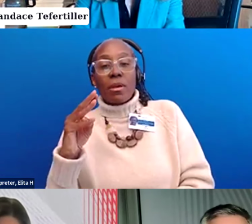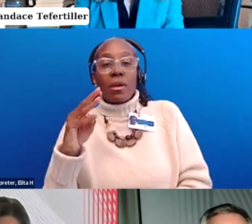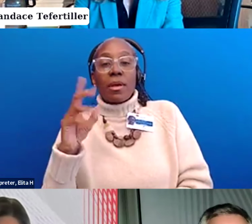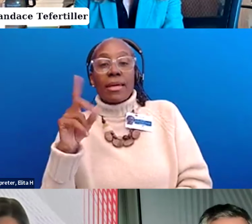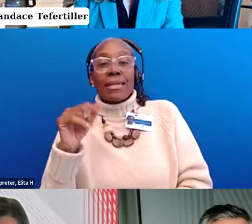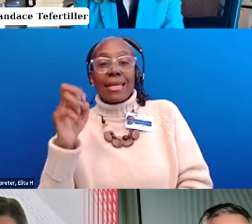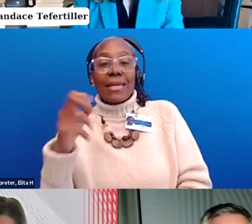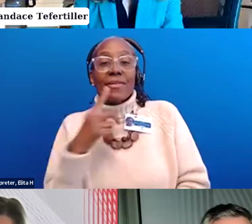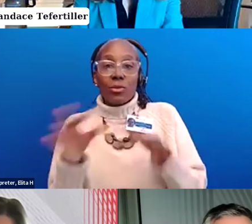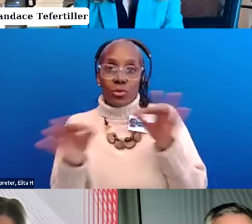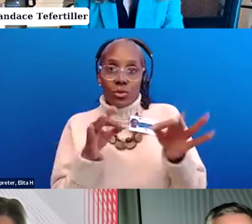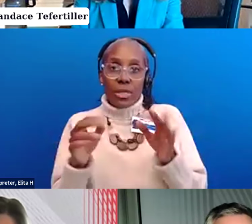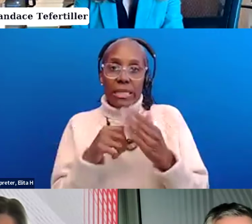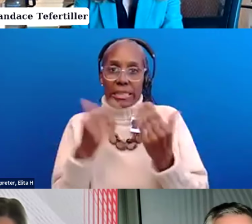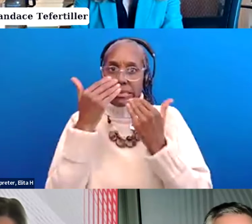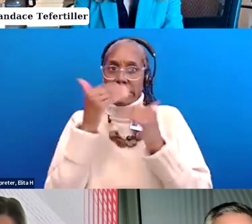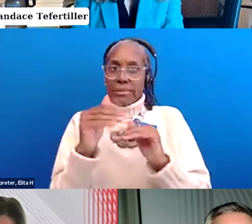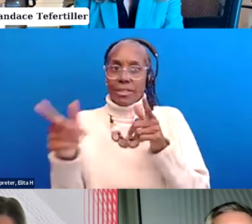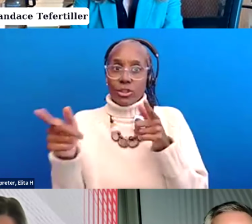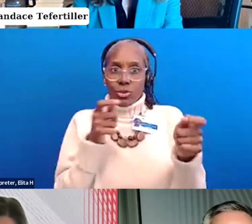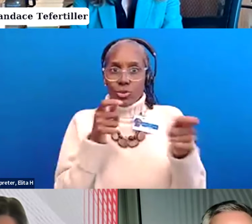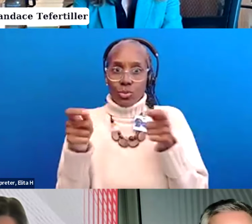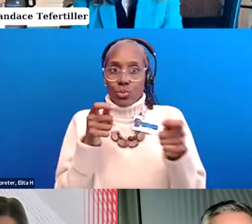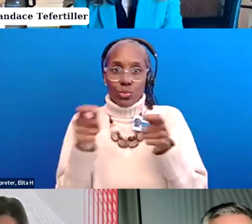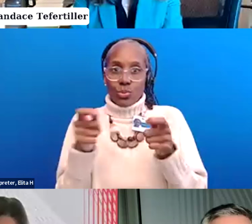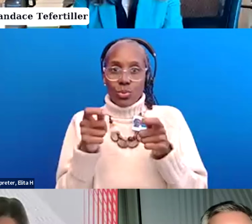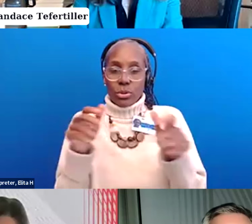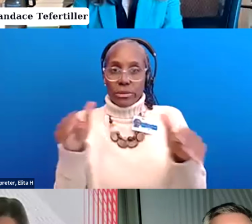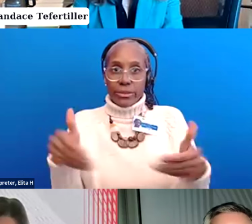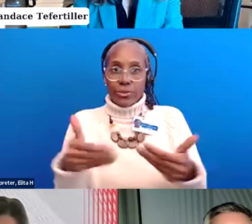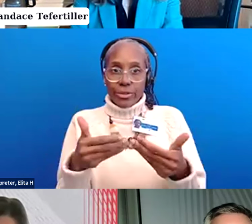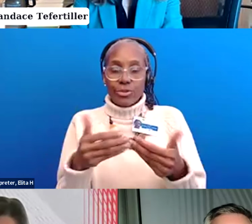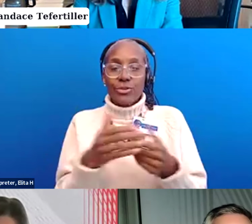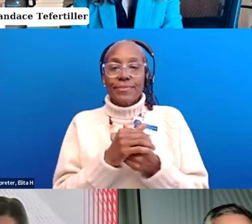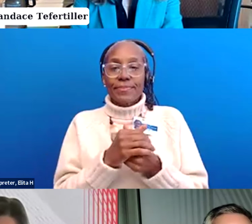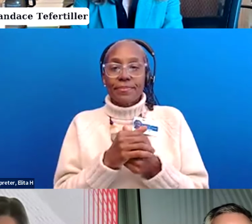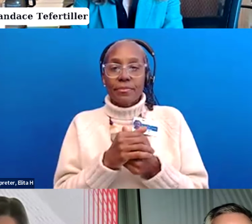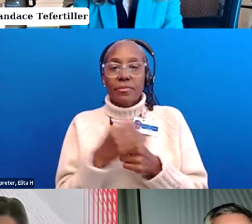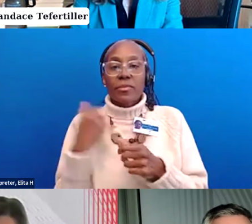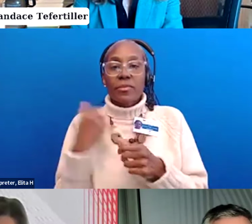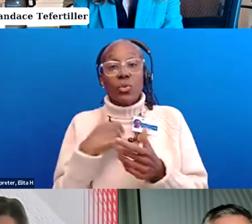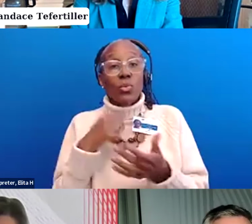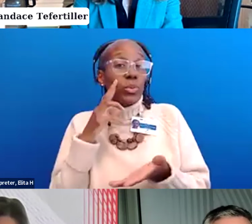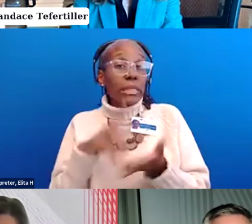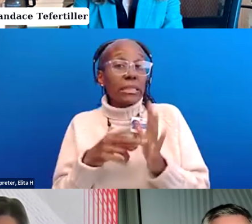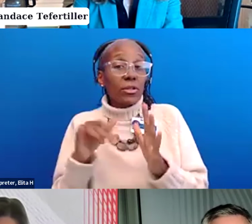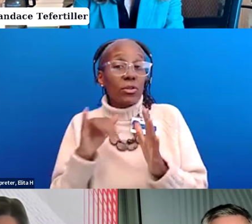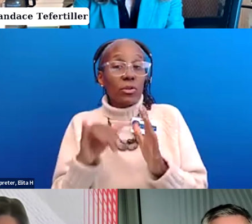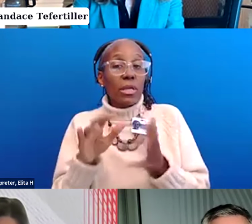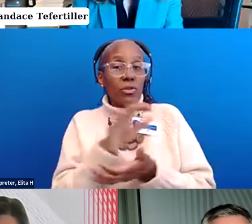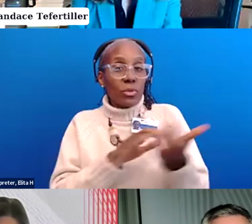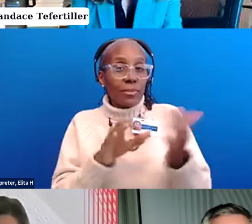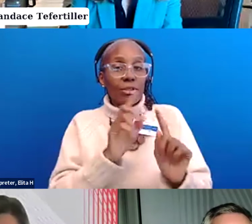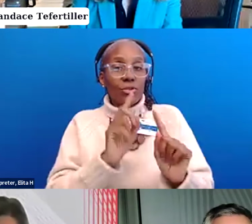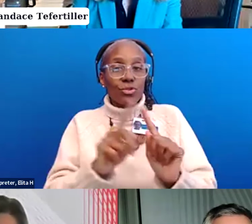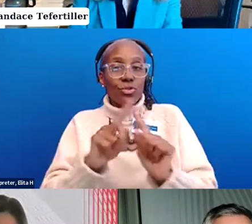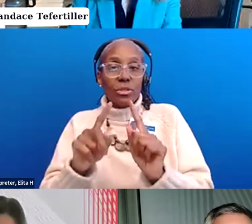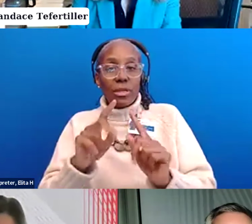just described this kind of limited or controlled introduction. We intend to do that to a mixture